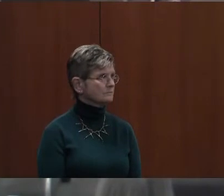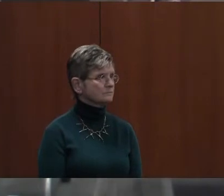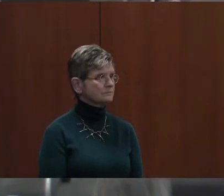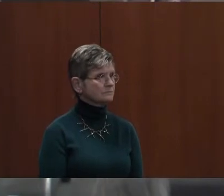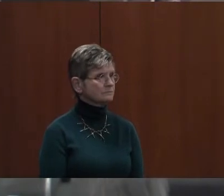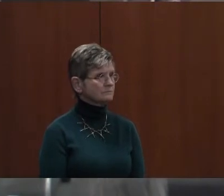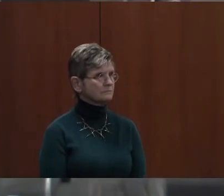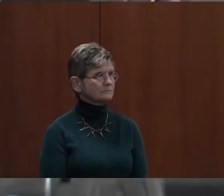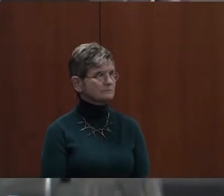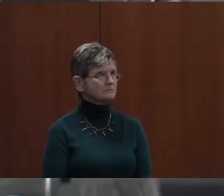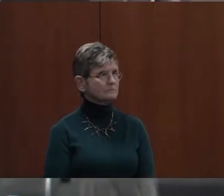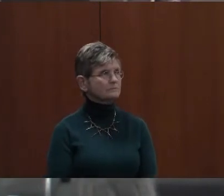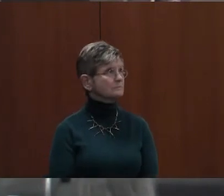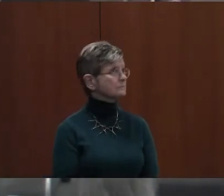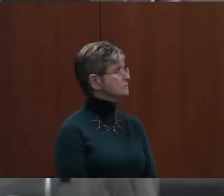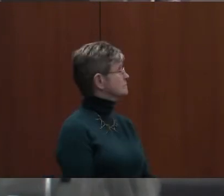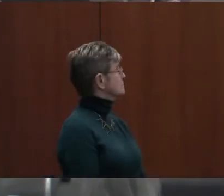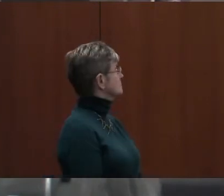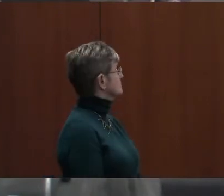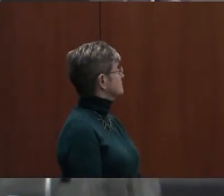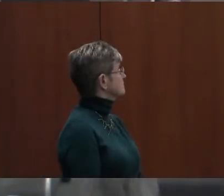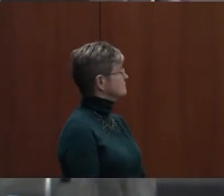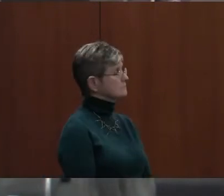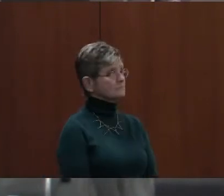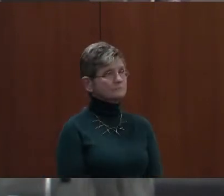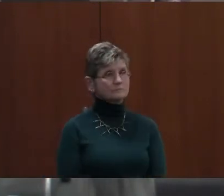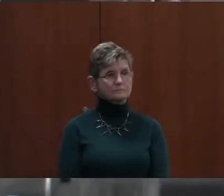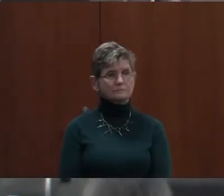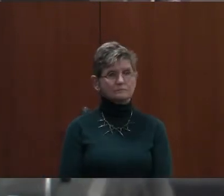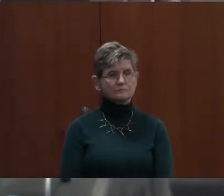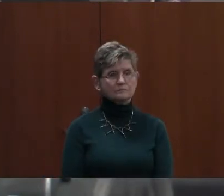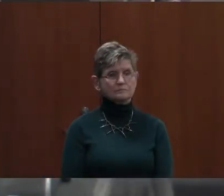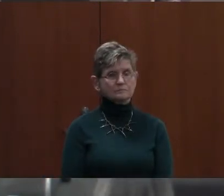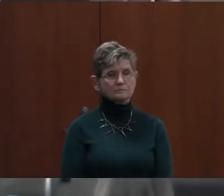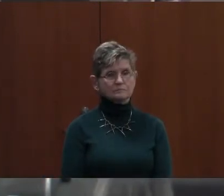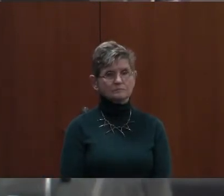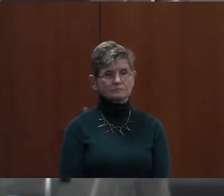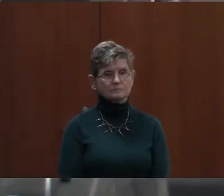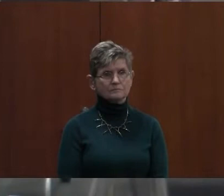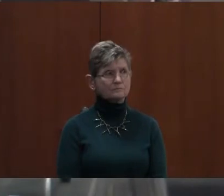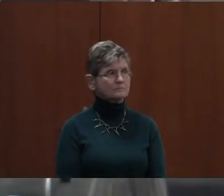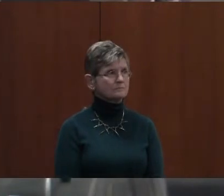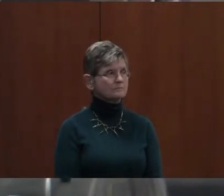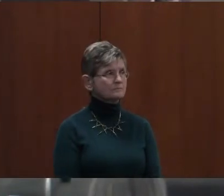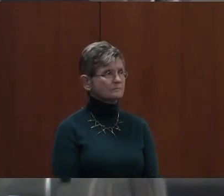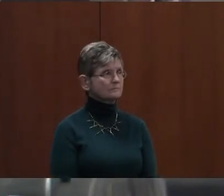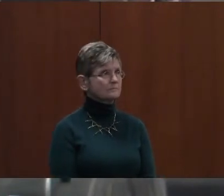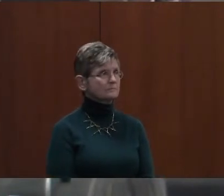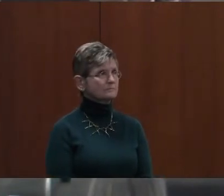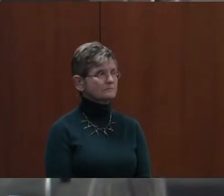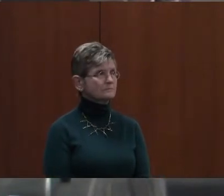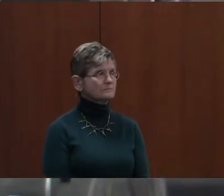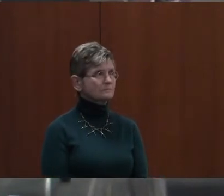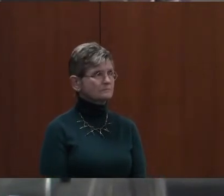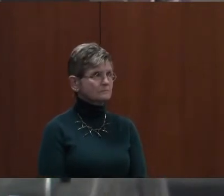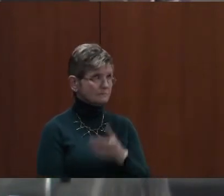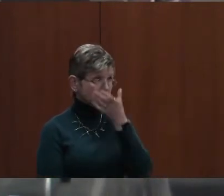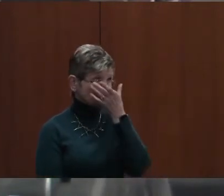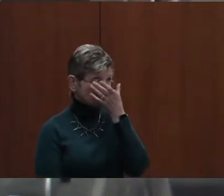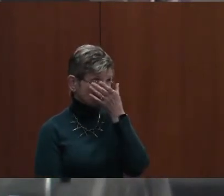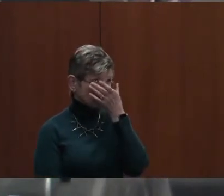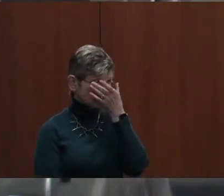was played during that ceremony, and I would note to our viewers on Channel 99 that there will be a slight delay to that.